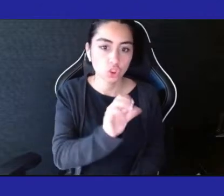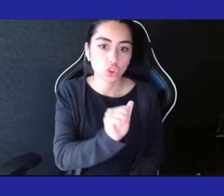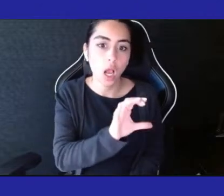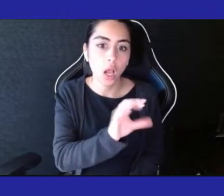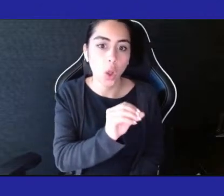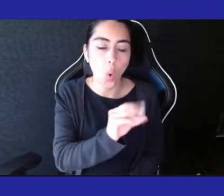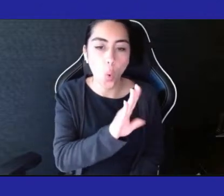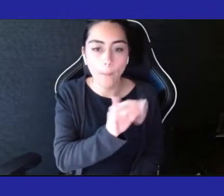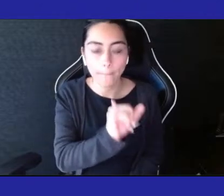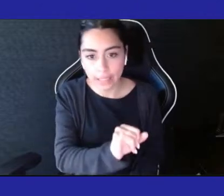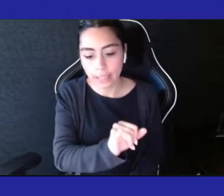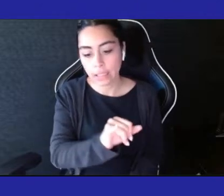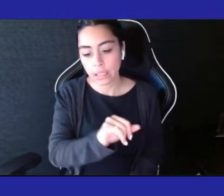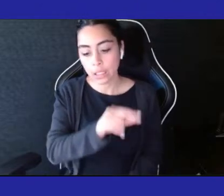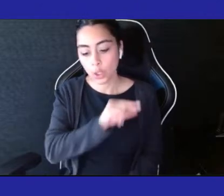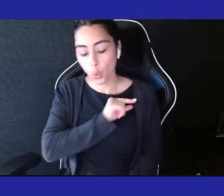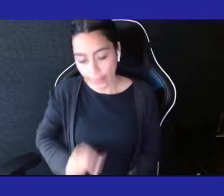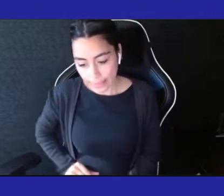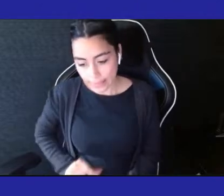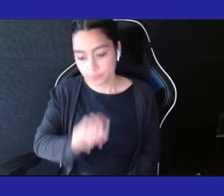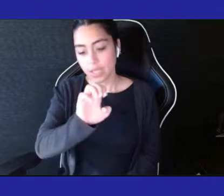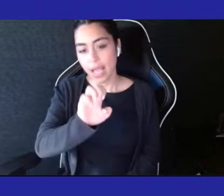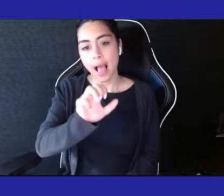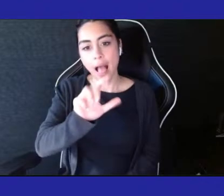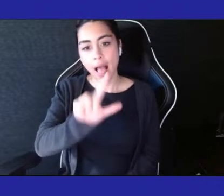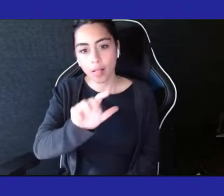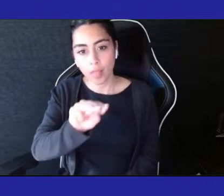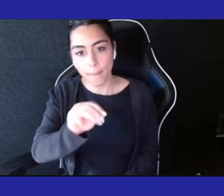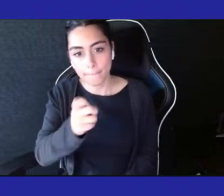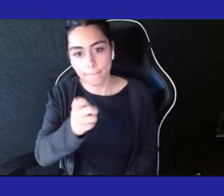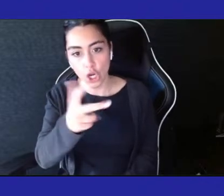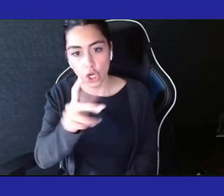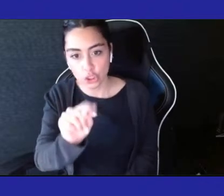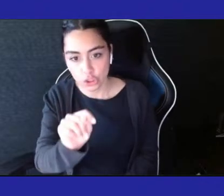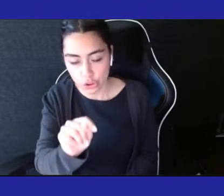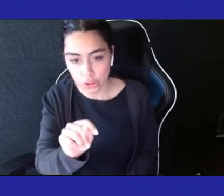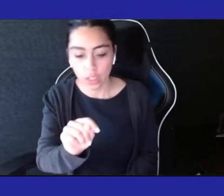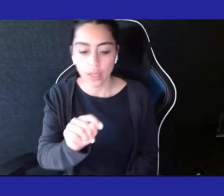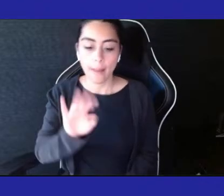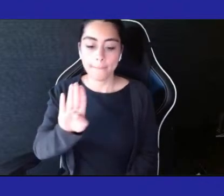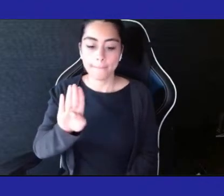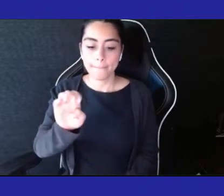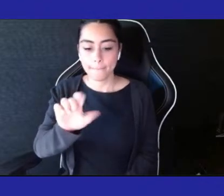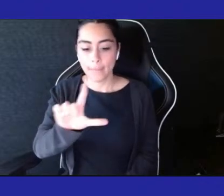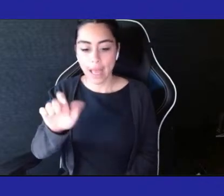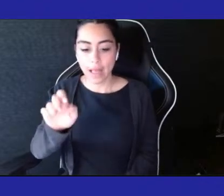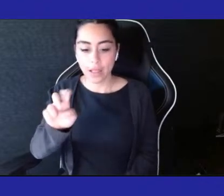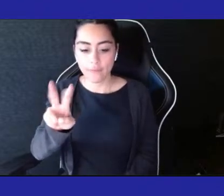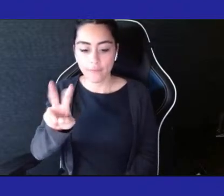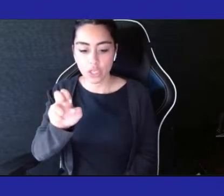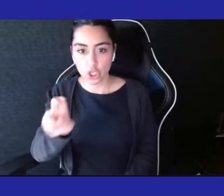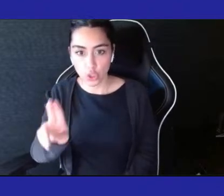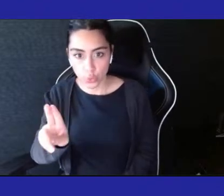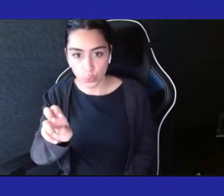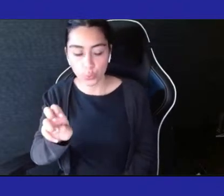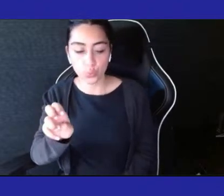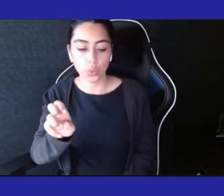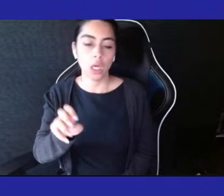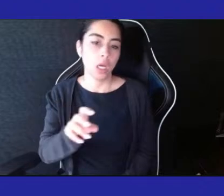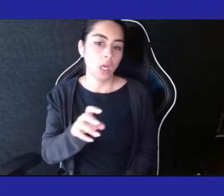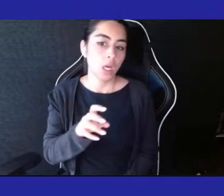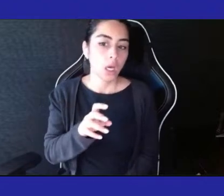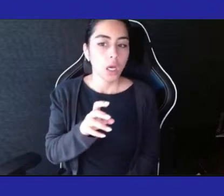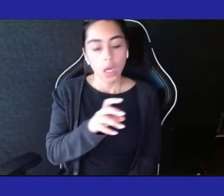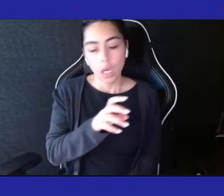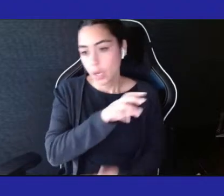Elmhurst, Queens, who else is Bellevue, are just like, always, there's